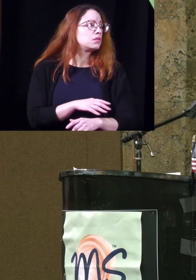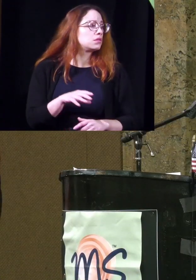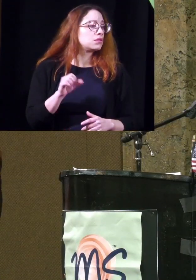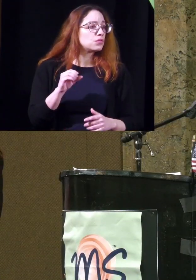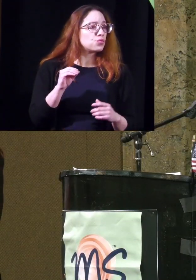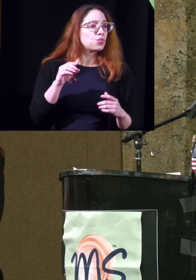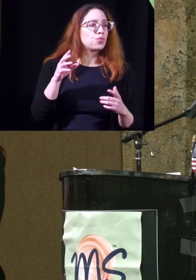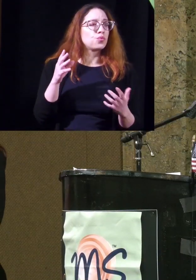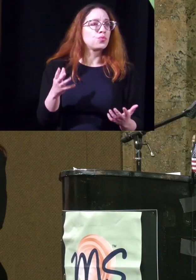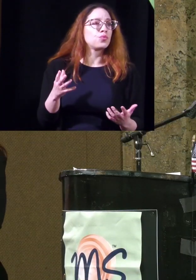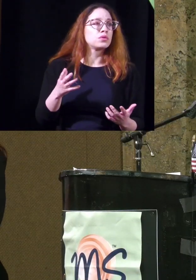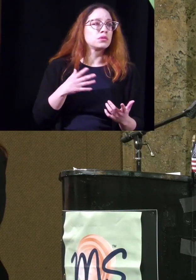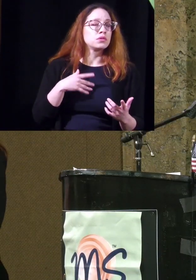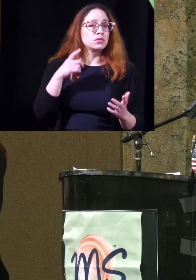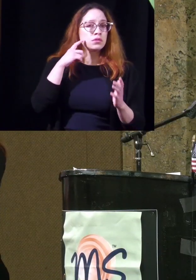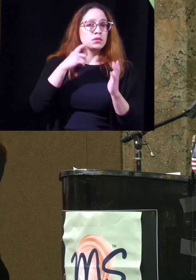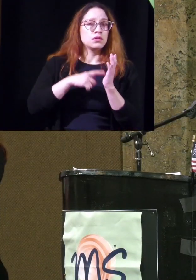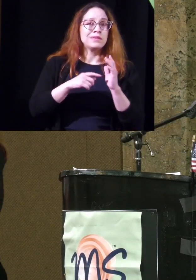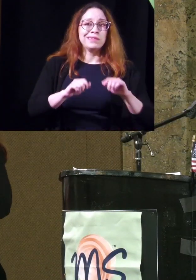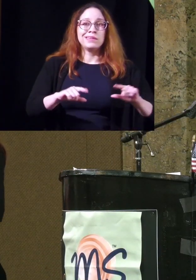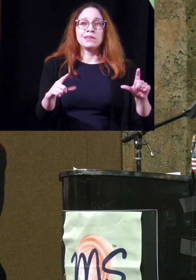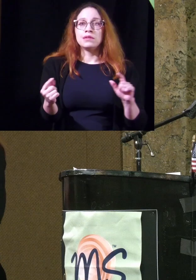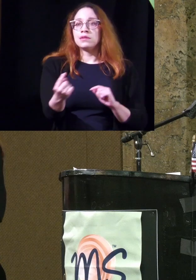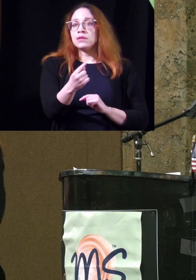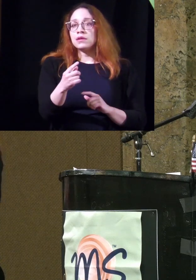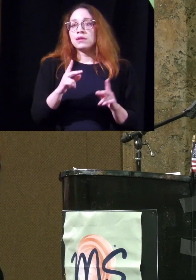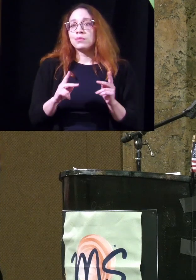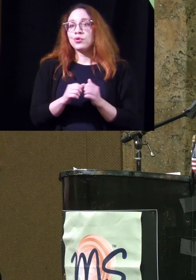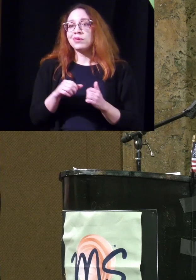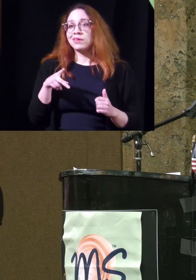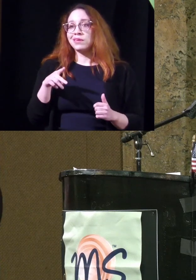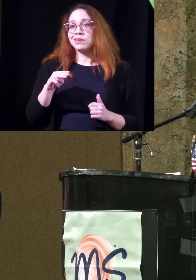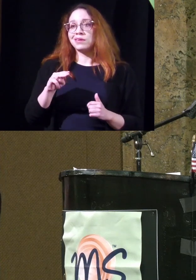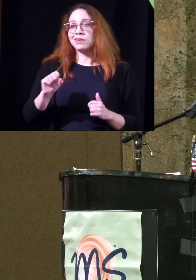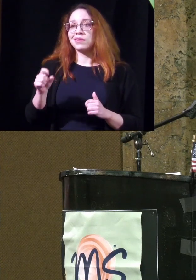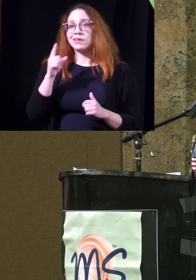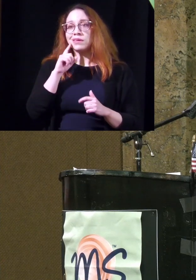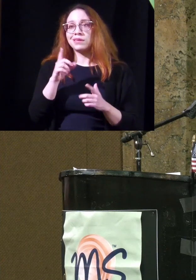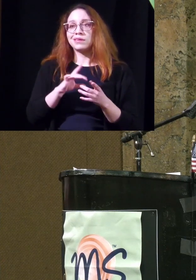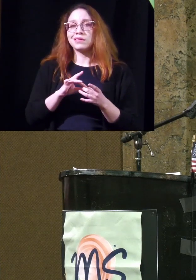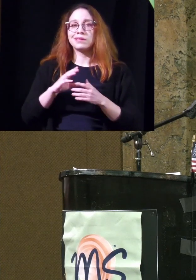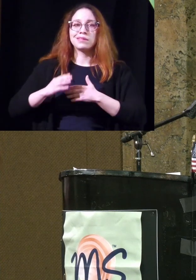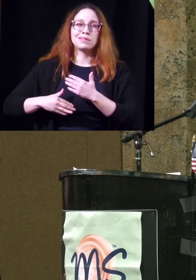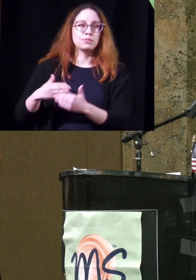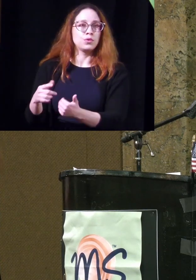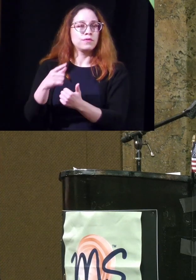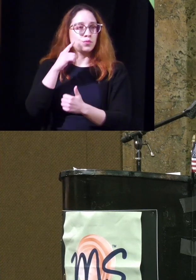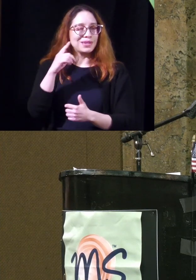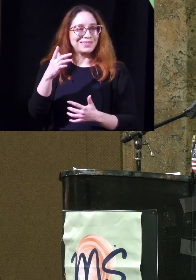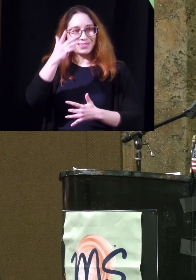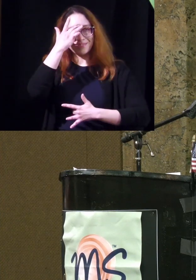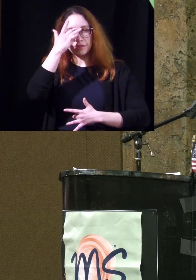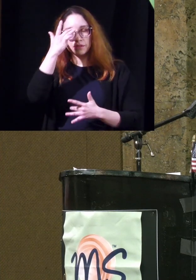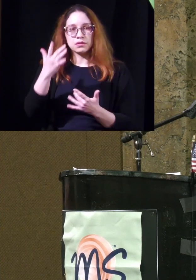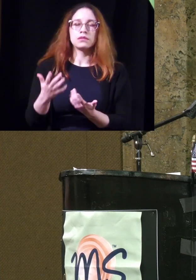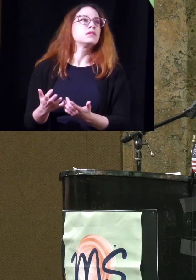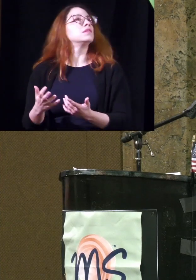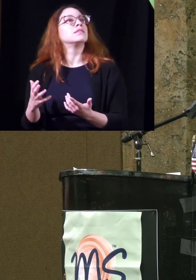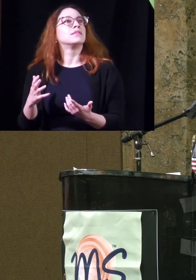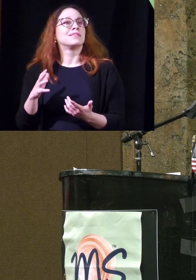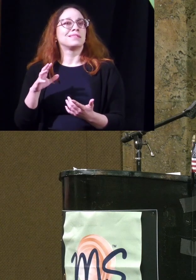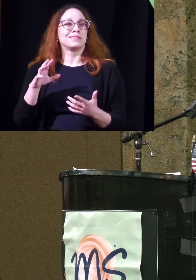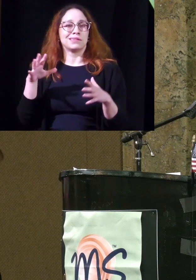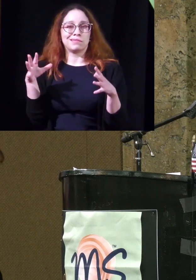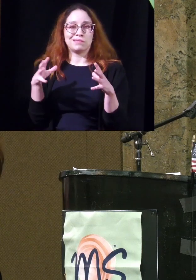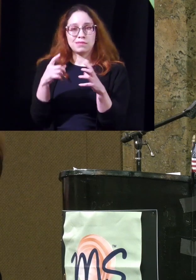So as I pointed out in one of the slides, people with MS experience this as part of the course of the disease, is that the atrophy, the